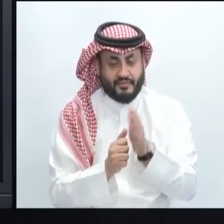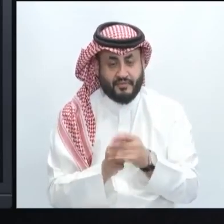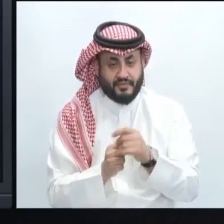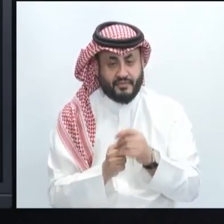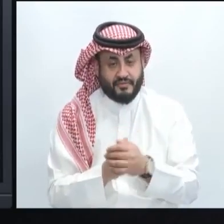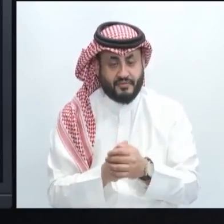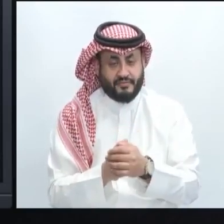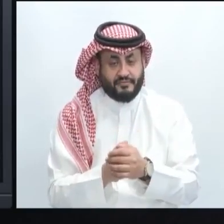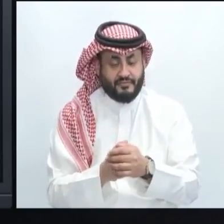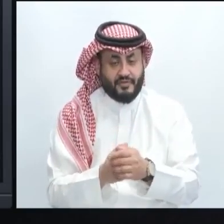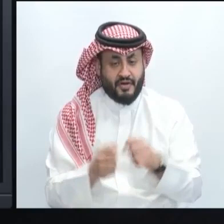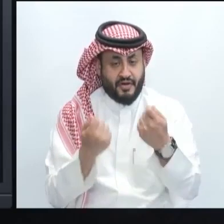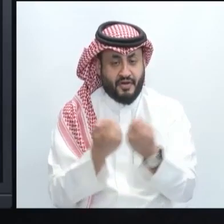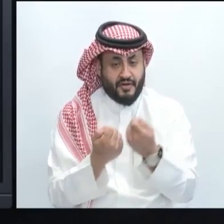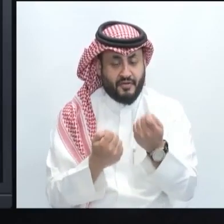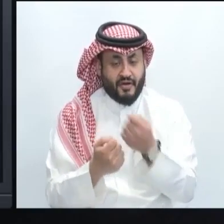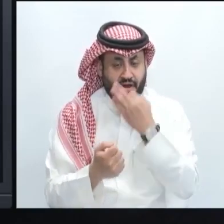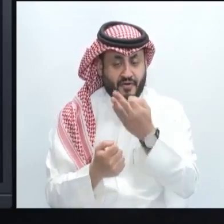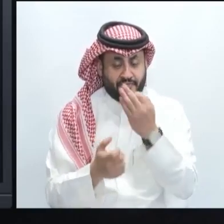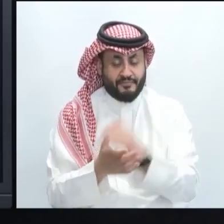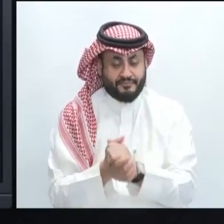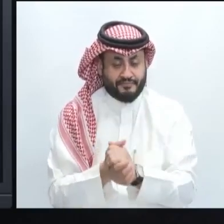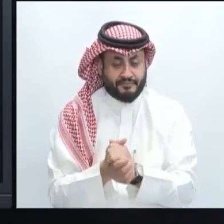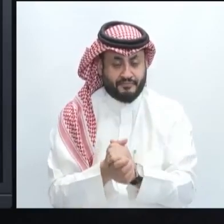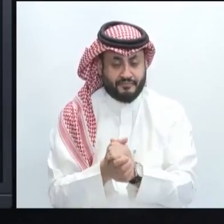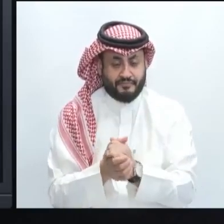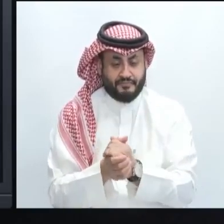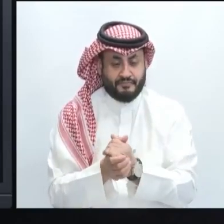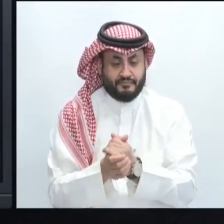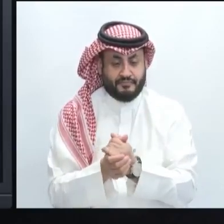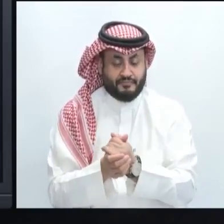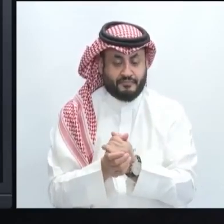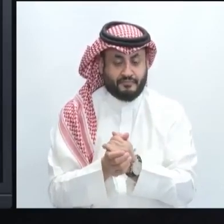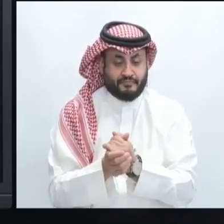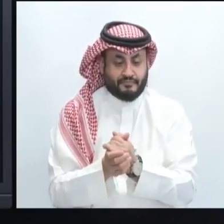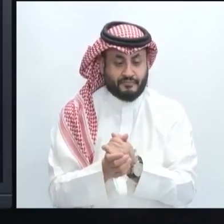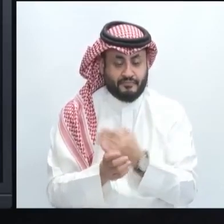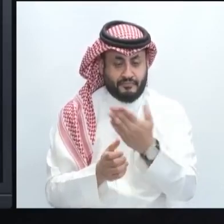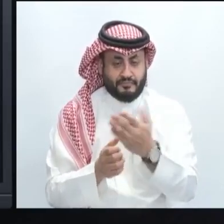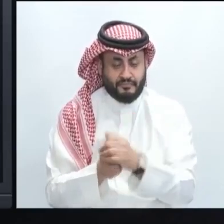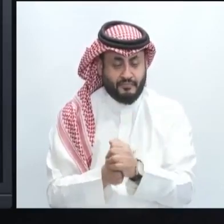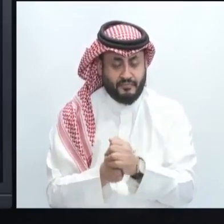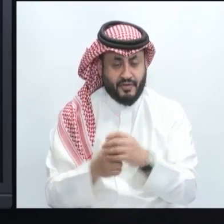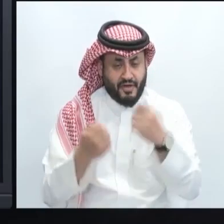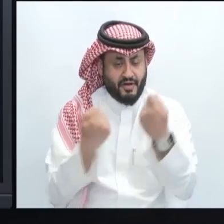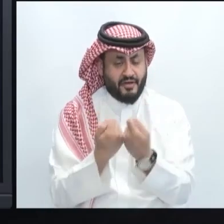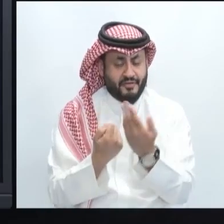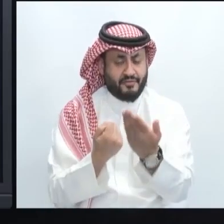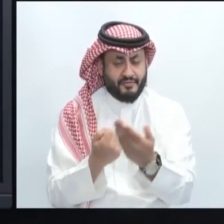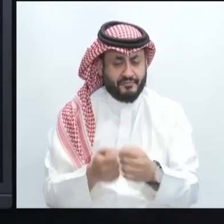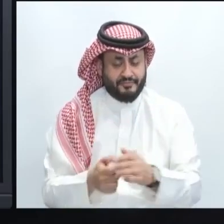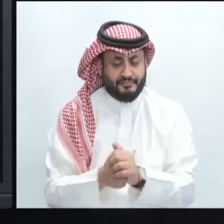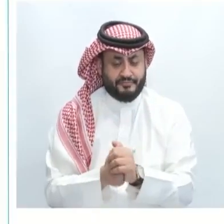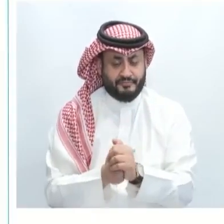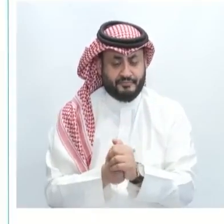it together. So just to remind ourselves, let's now, me and you, try